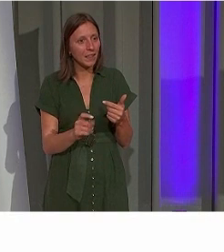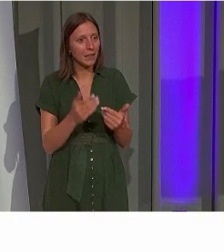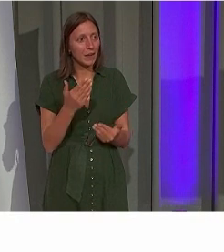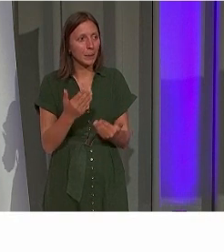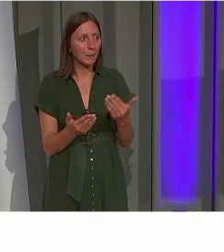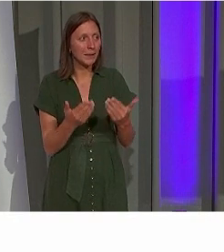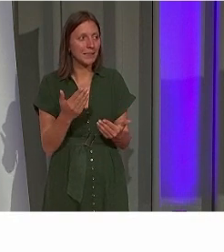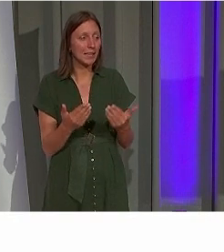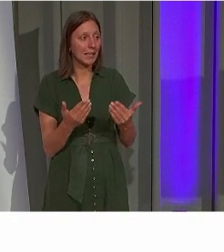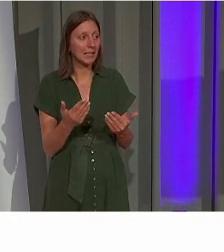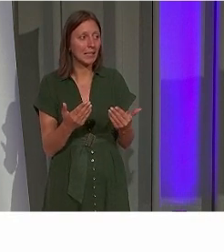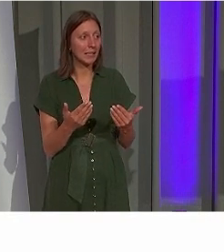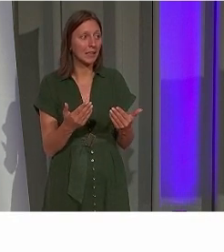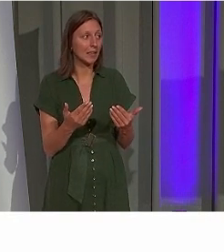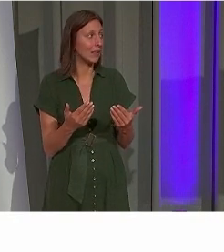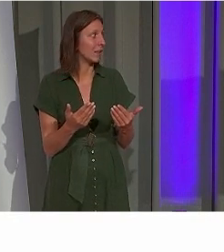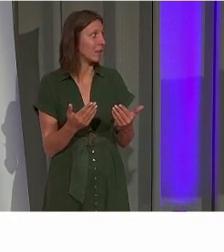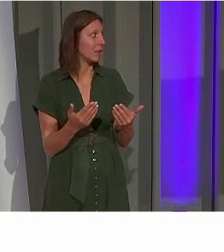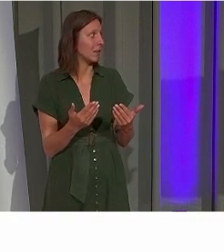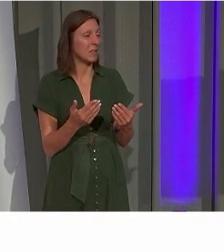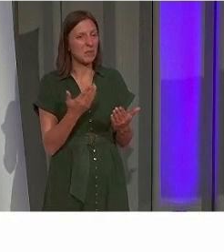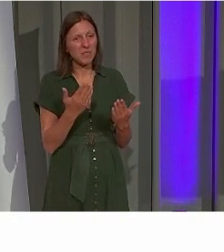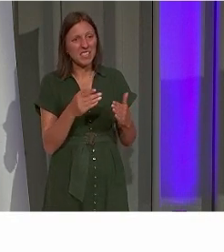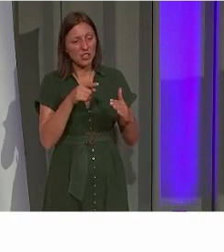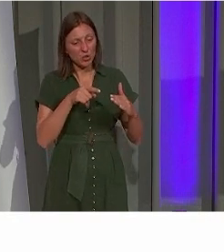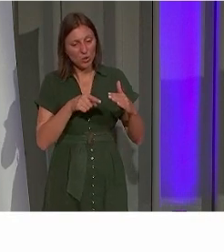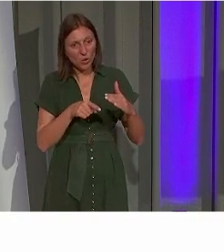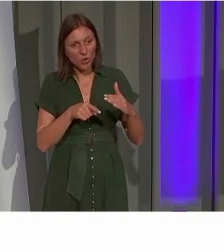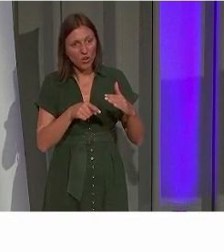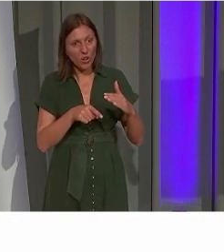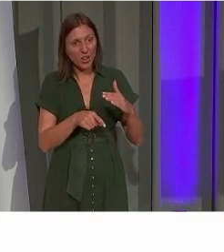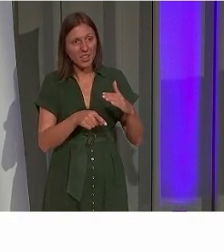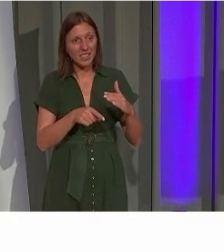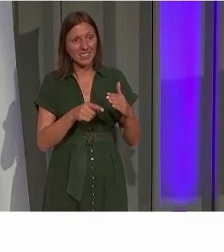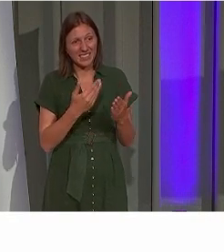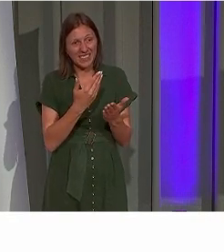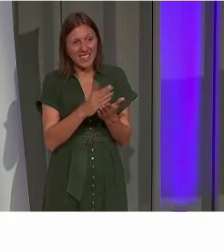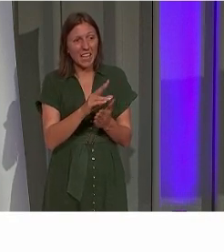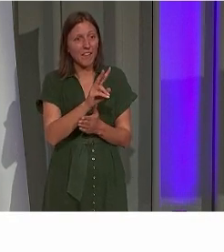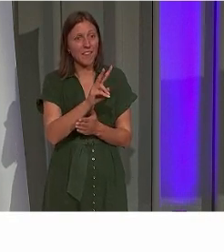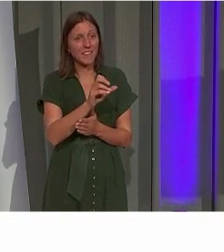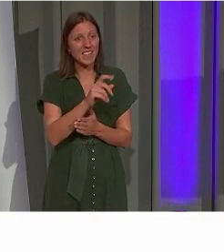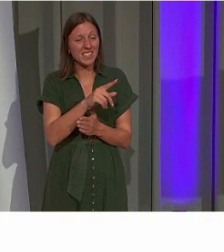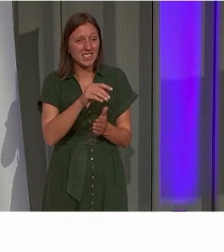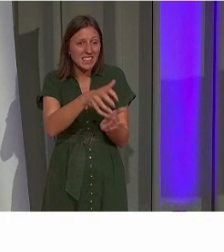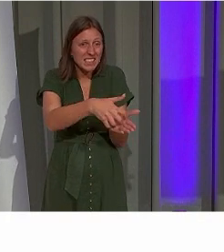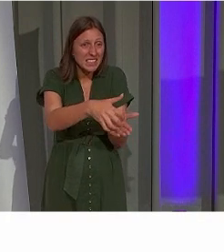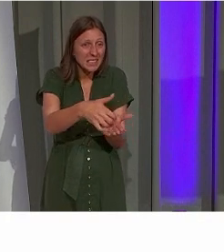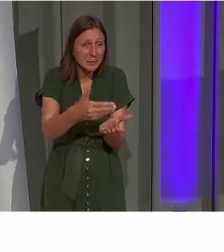a few question marks, maybe a -1. Maybe we shouldn't,